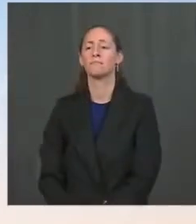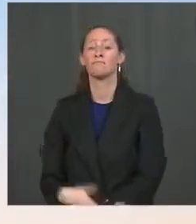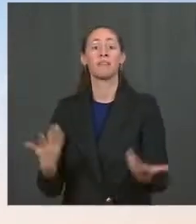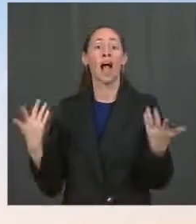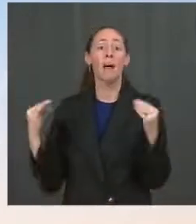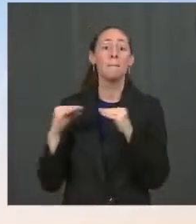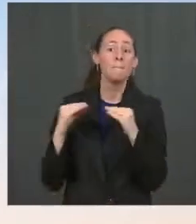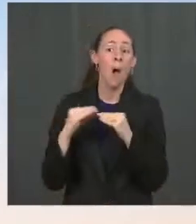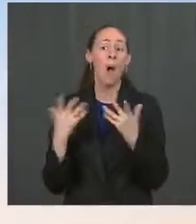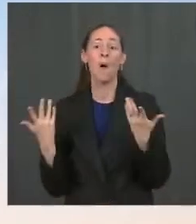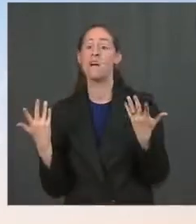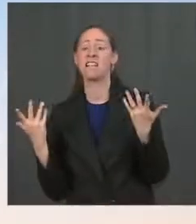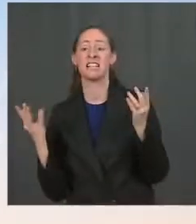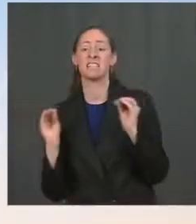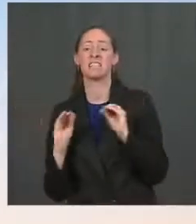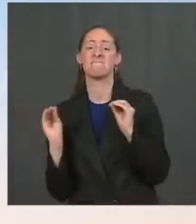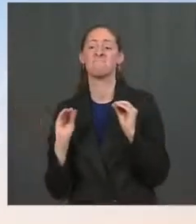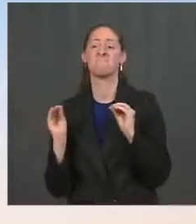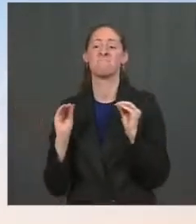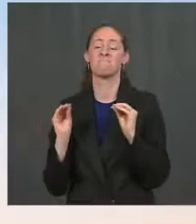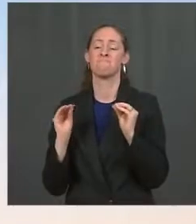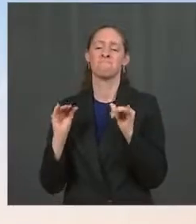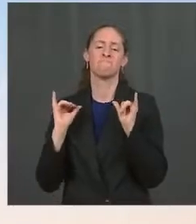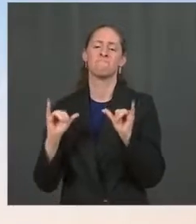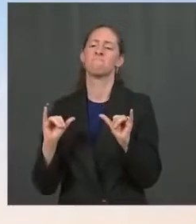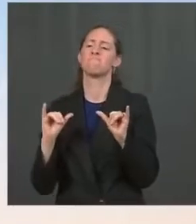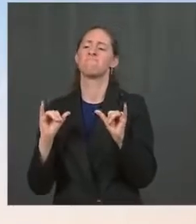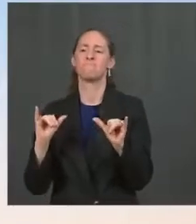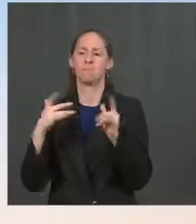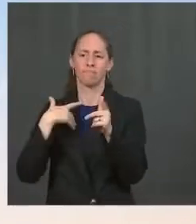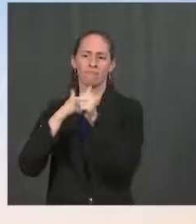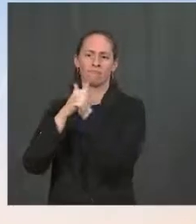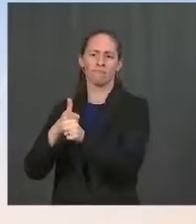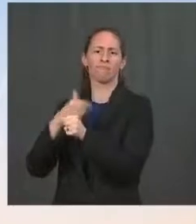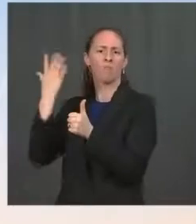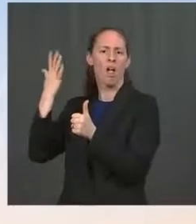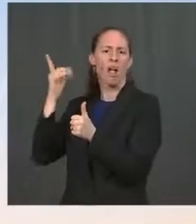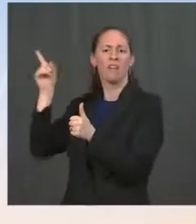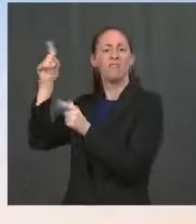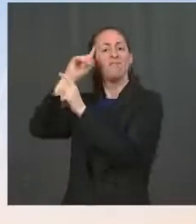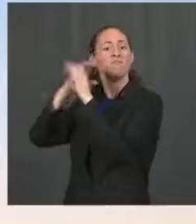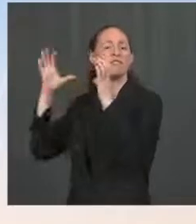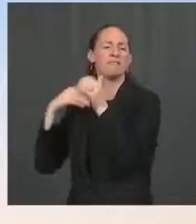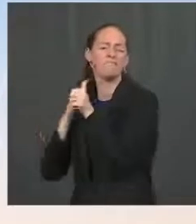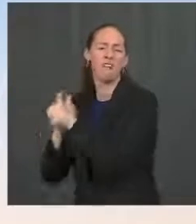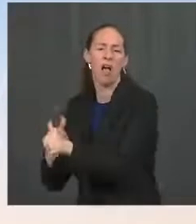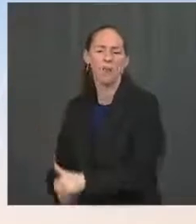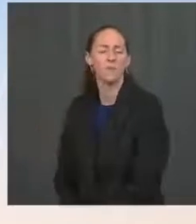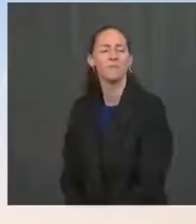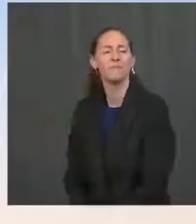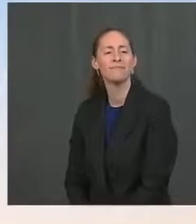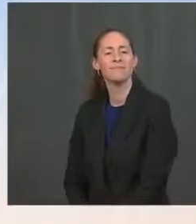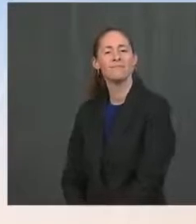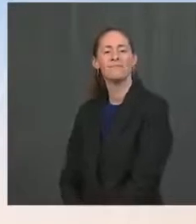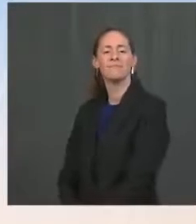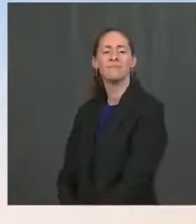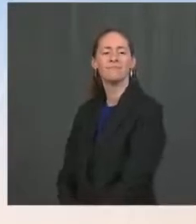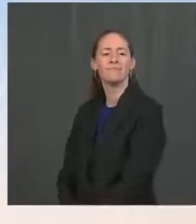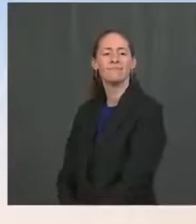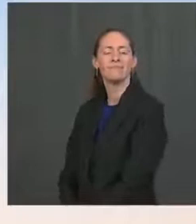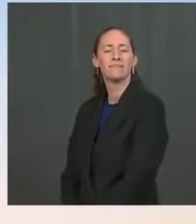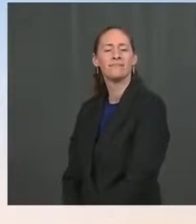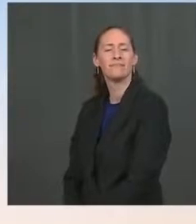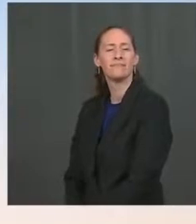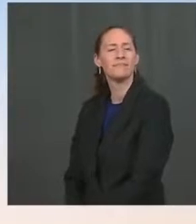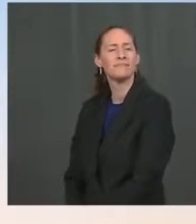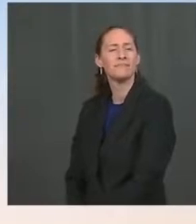entirely consistent with what the president has been calling for. Other topic, are you concerned at all about Rahm Emanuel's nomination to serve as ambassador to